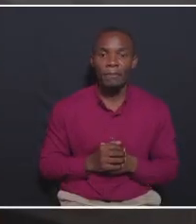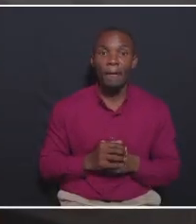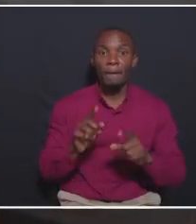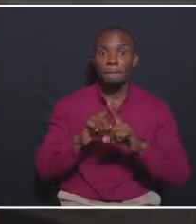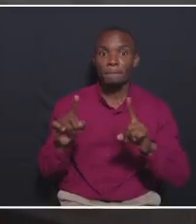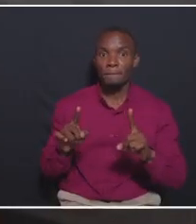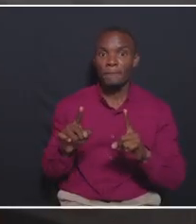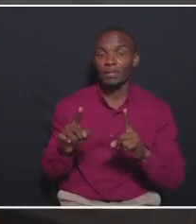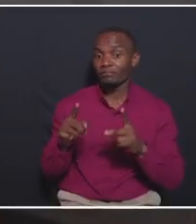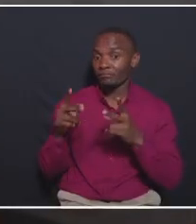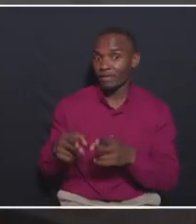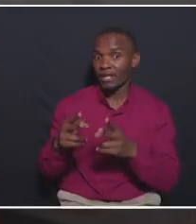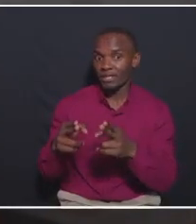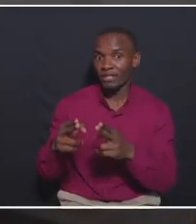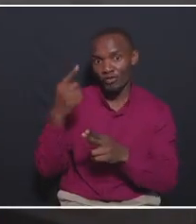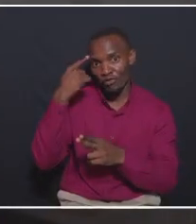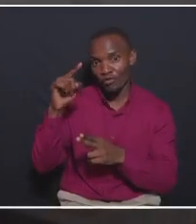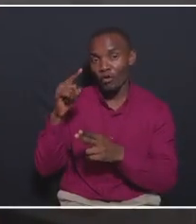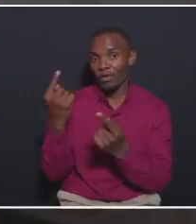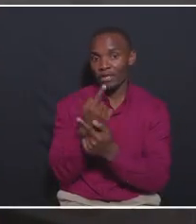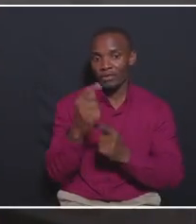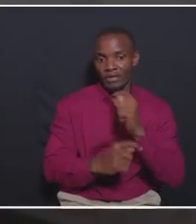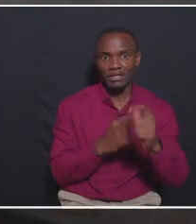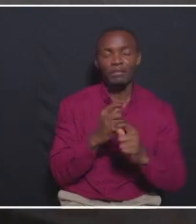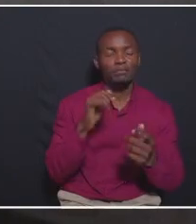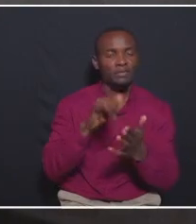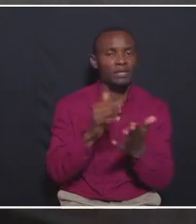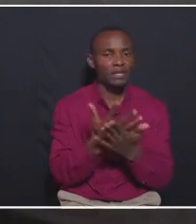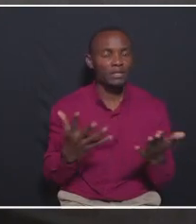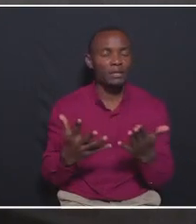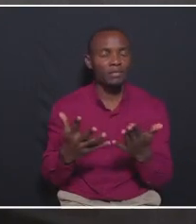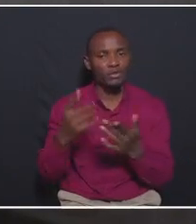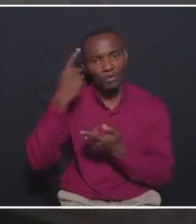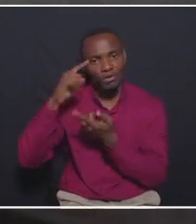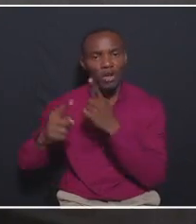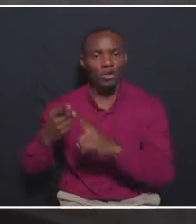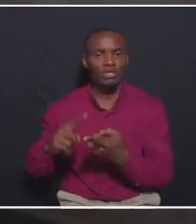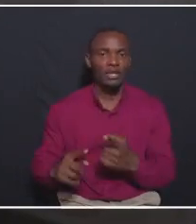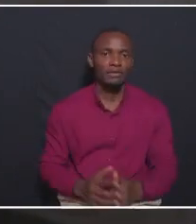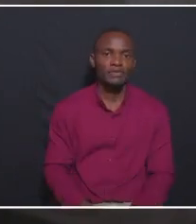editing for genre, I think that's one thing that is good to be good at. Yeah.